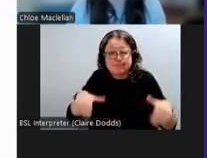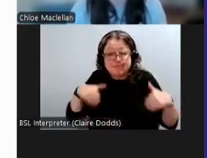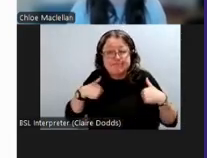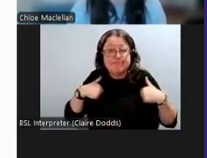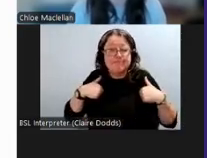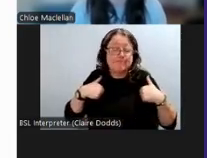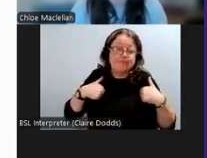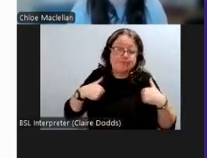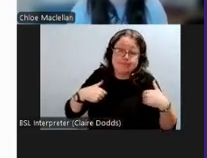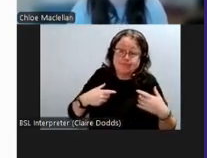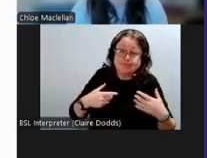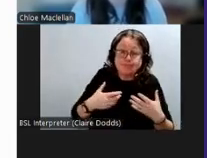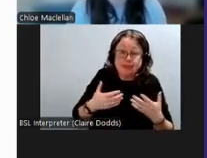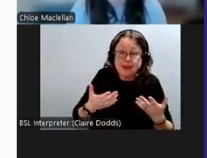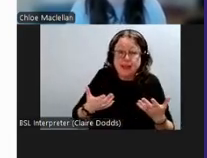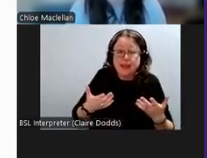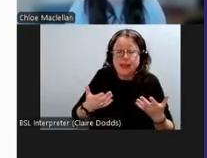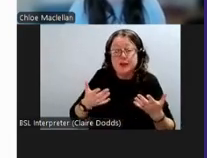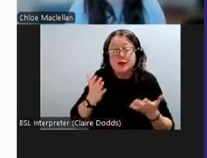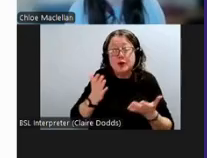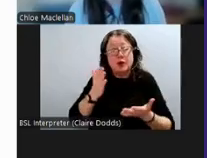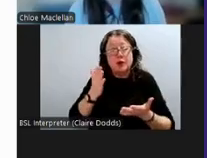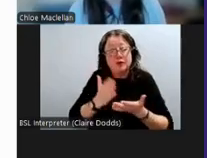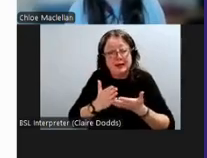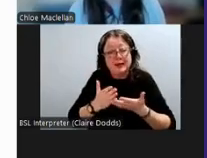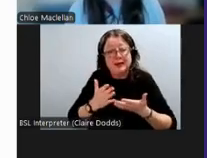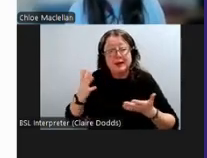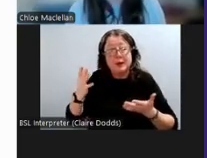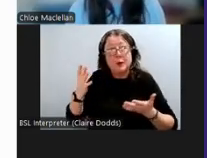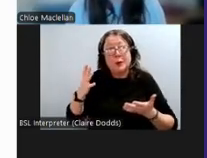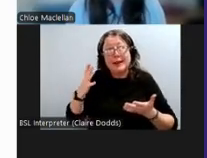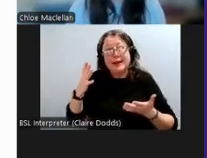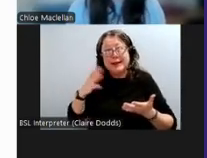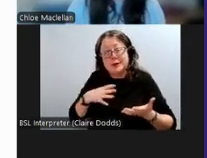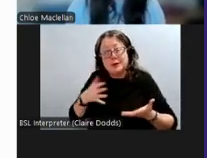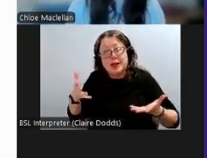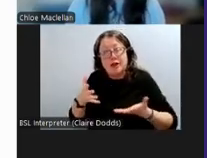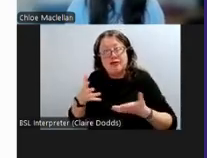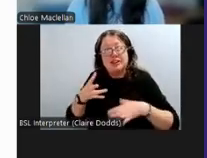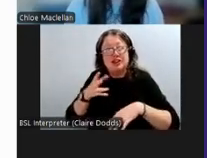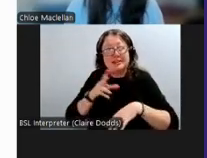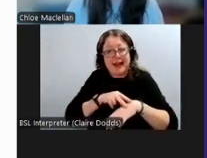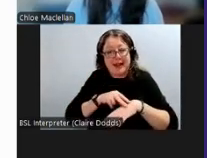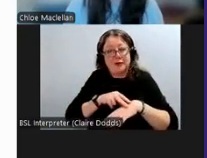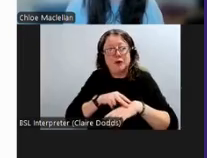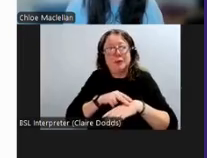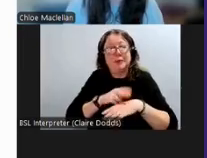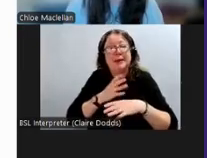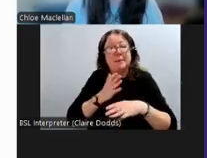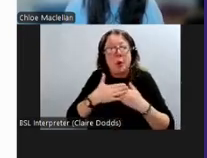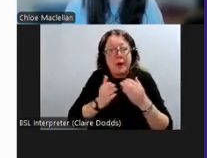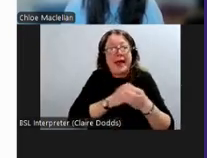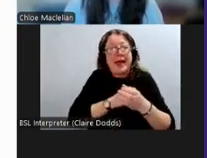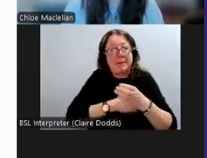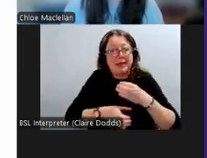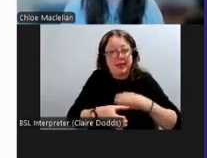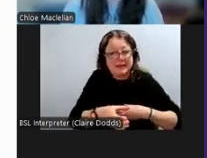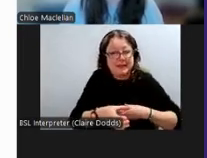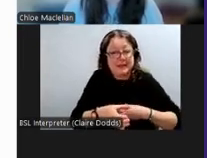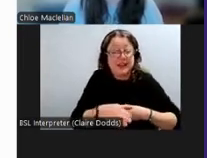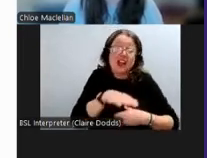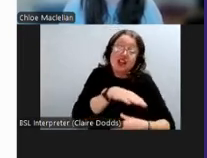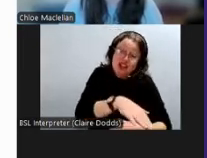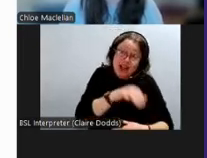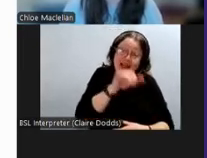to be more empathetic for those children that they might be late, they might fall asleep in your lesson, they might not have great behaviour